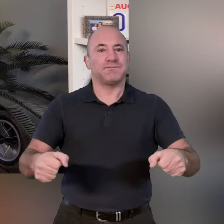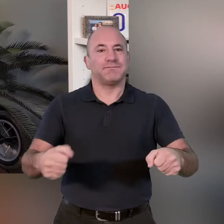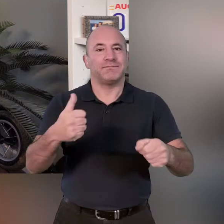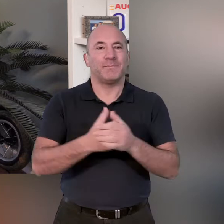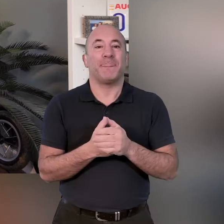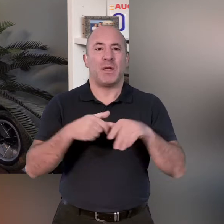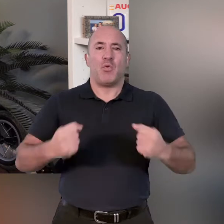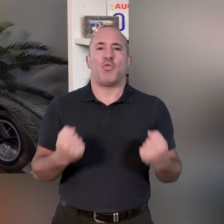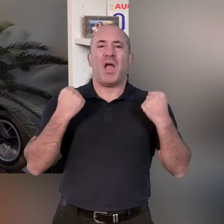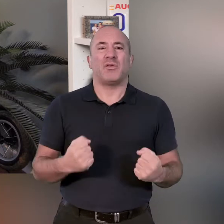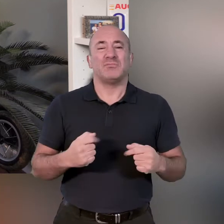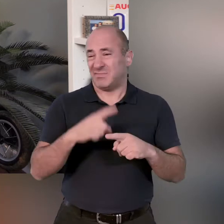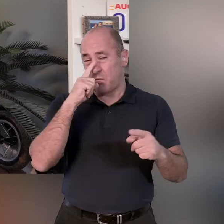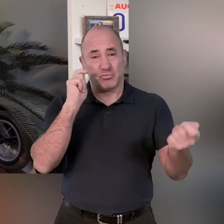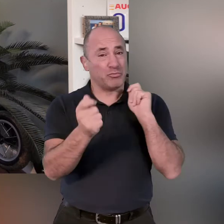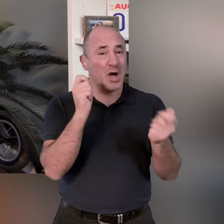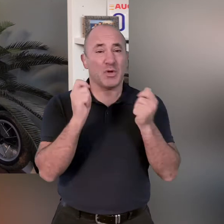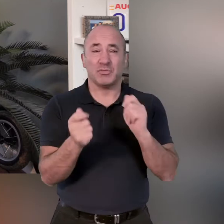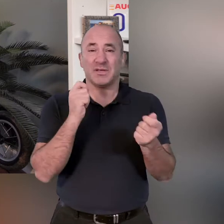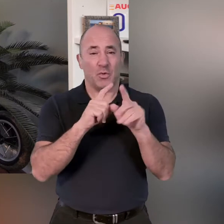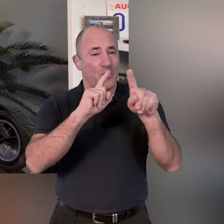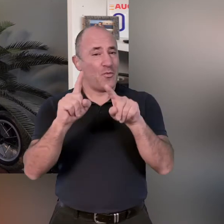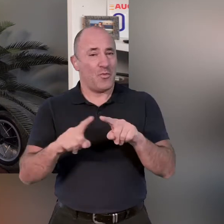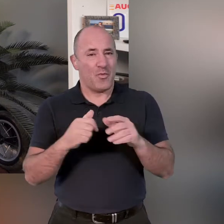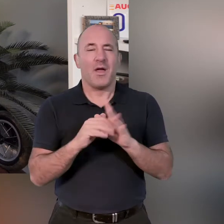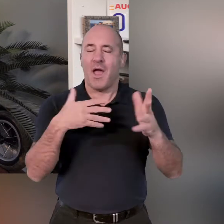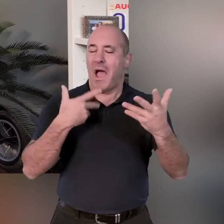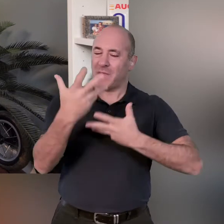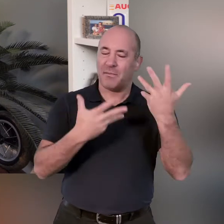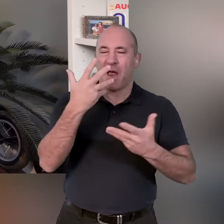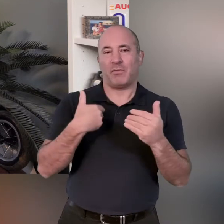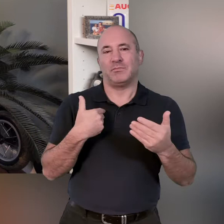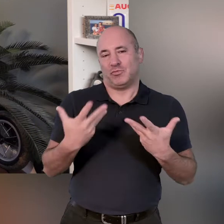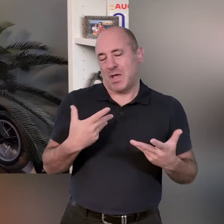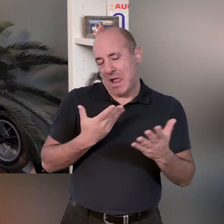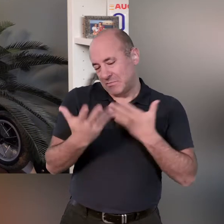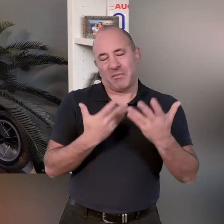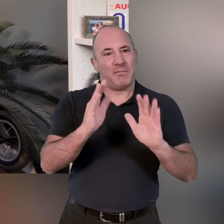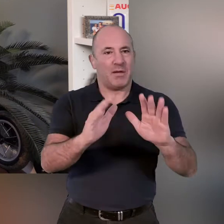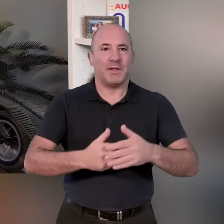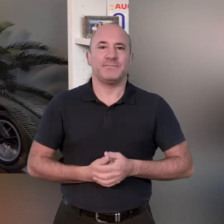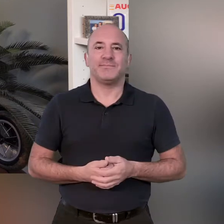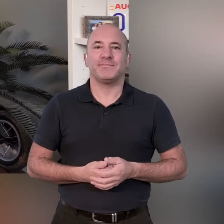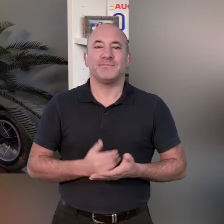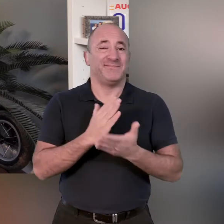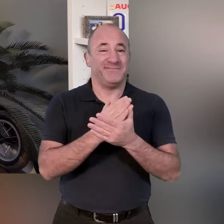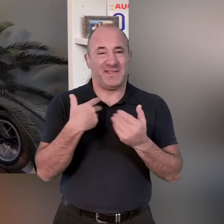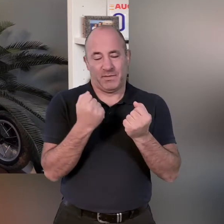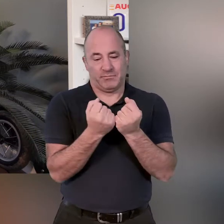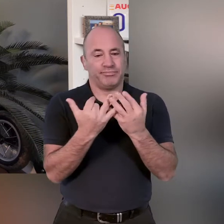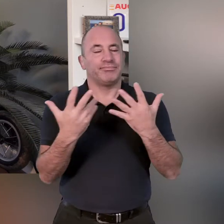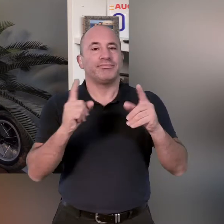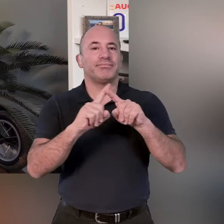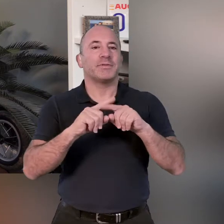with the workout we're doing today, it's very adjustable. You can do this in different ways, and I'll explain it as we go through. But essentially we're going to be